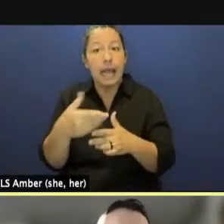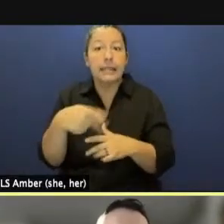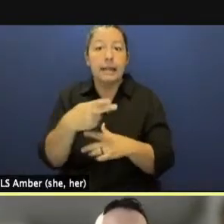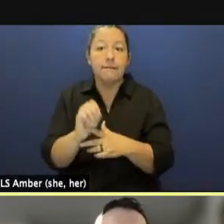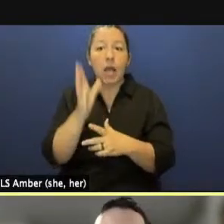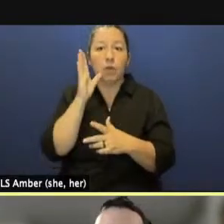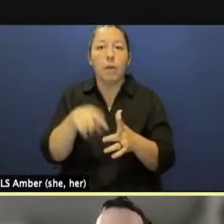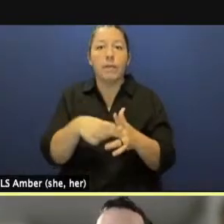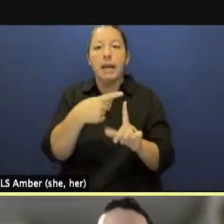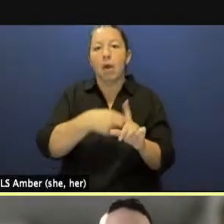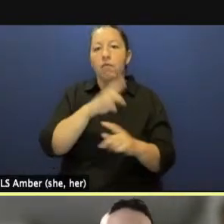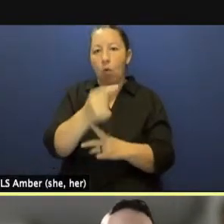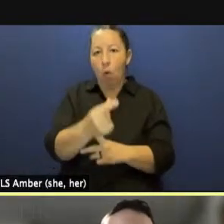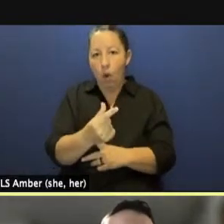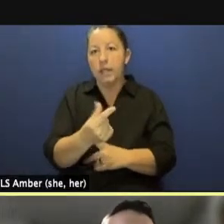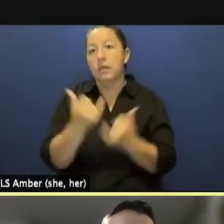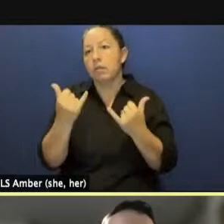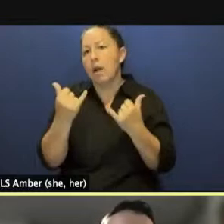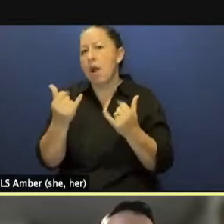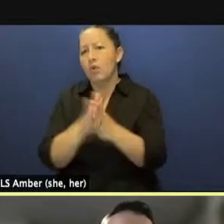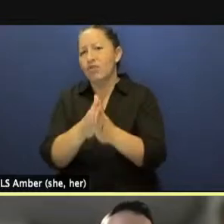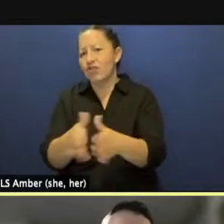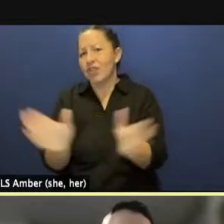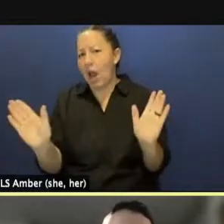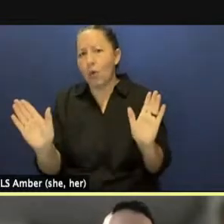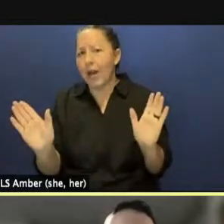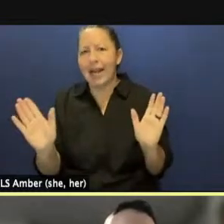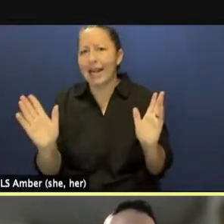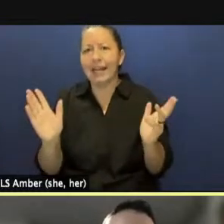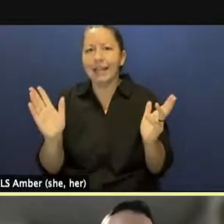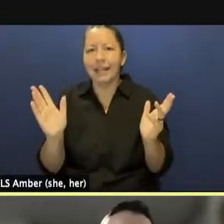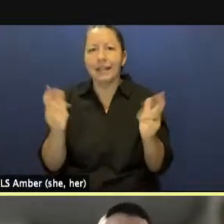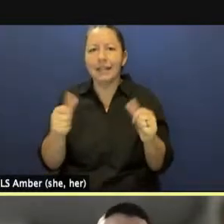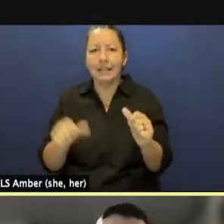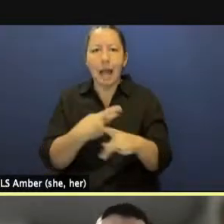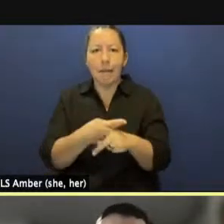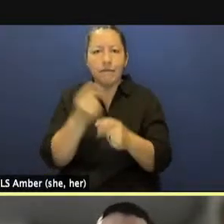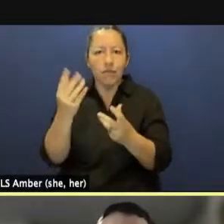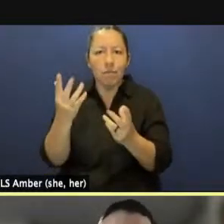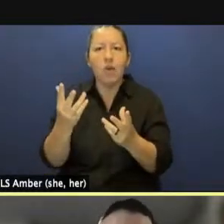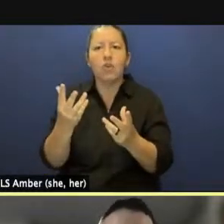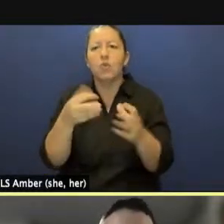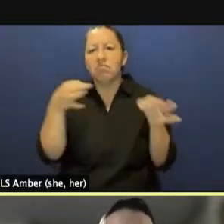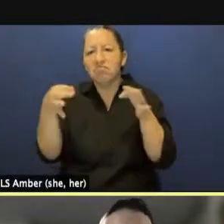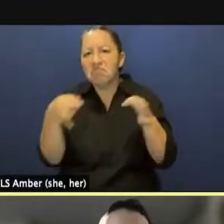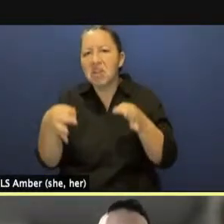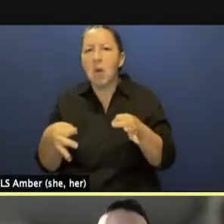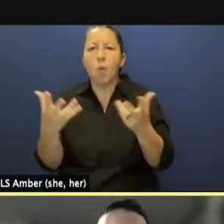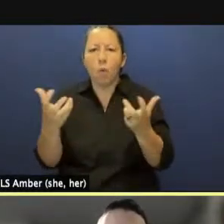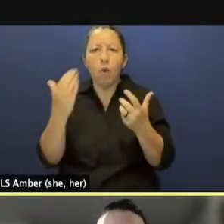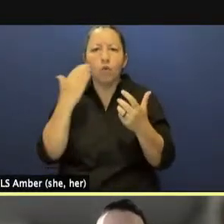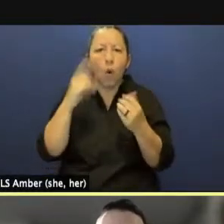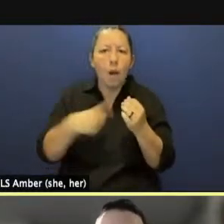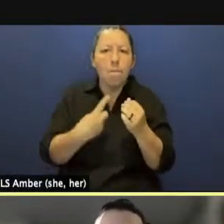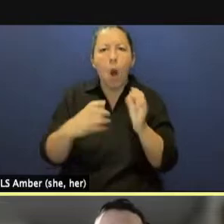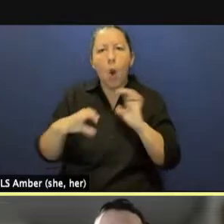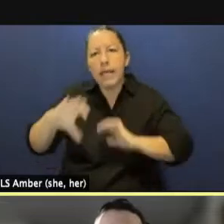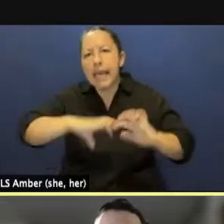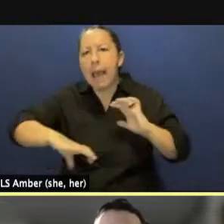have this quite generic, let's say, scientific requirement where we want to know about the chemical species we're gonna